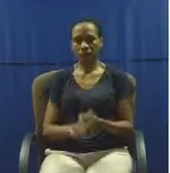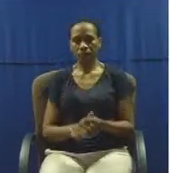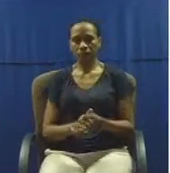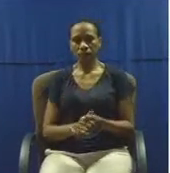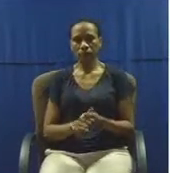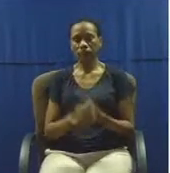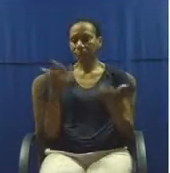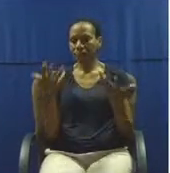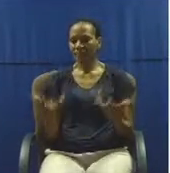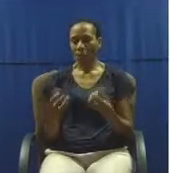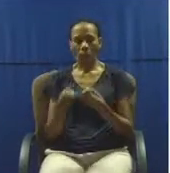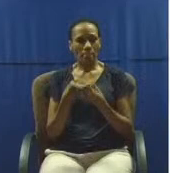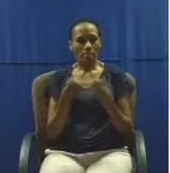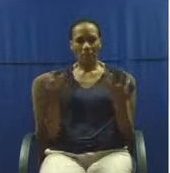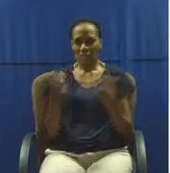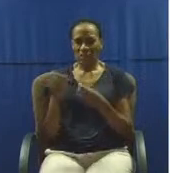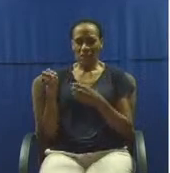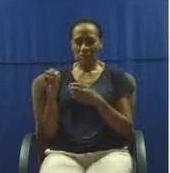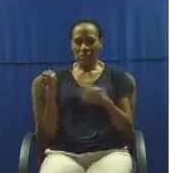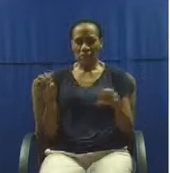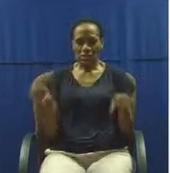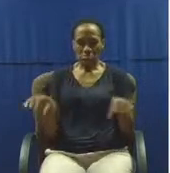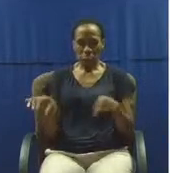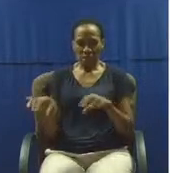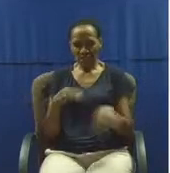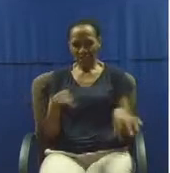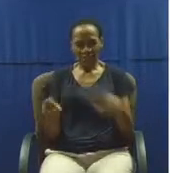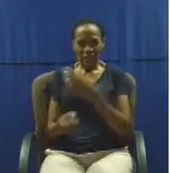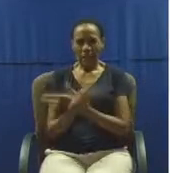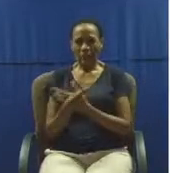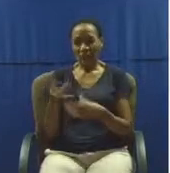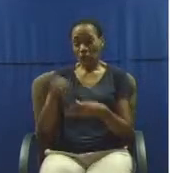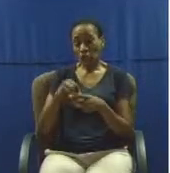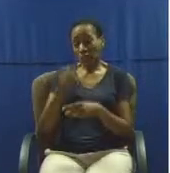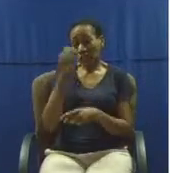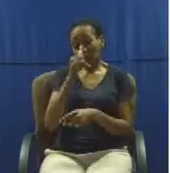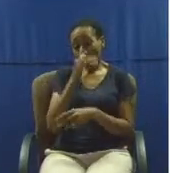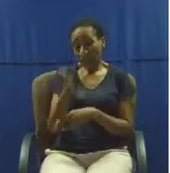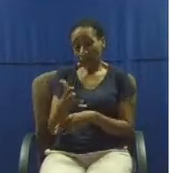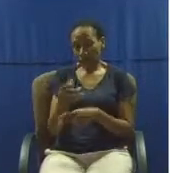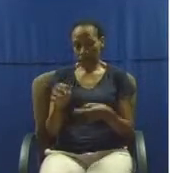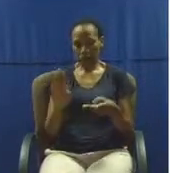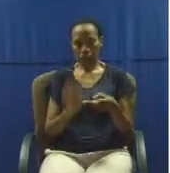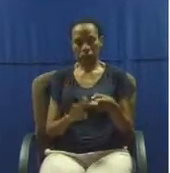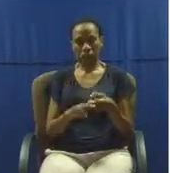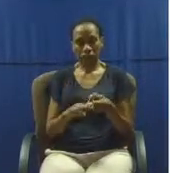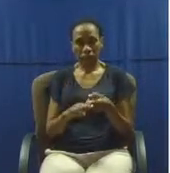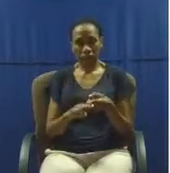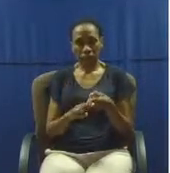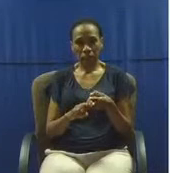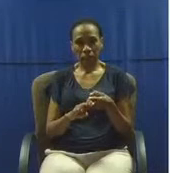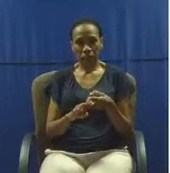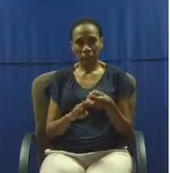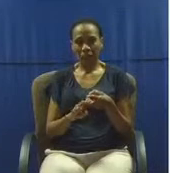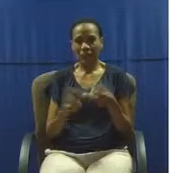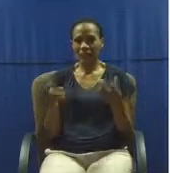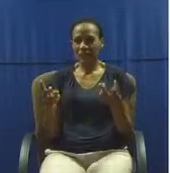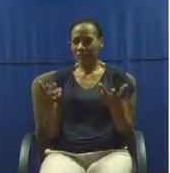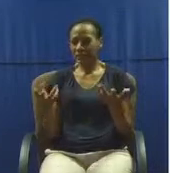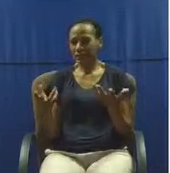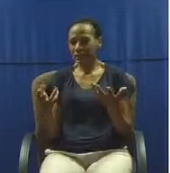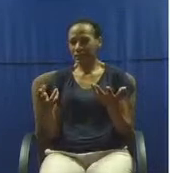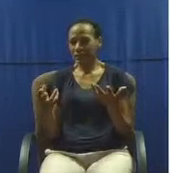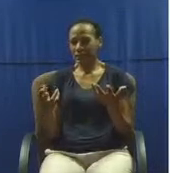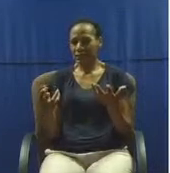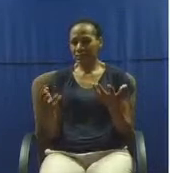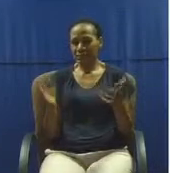of events that have happened in our country of a criminal nature as well as of an unrest nature are matters